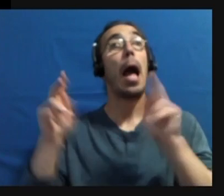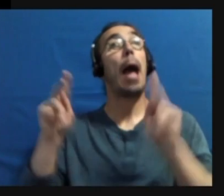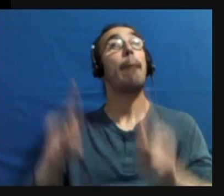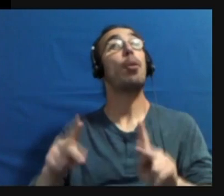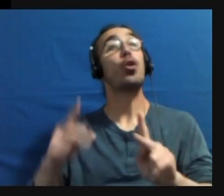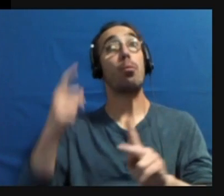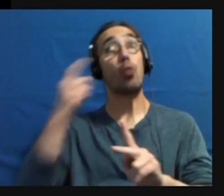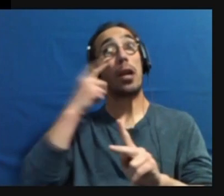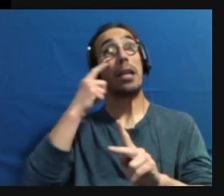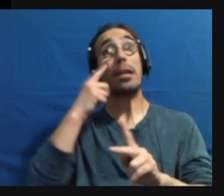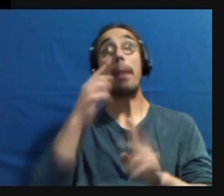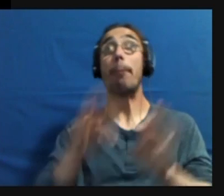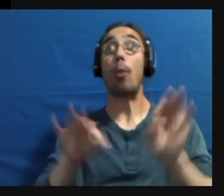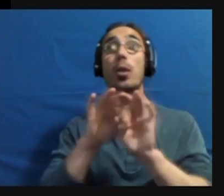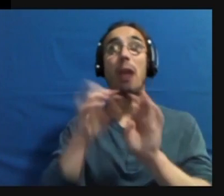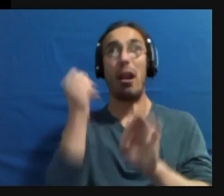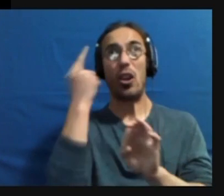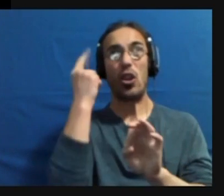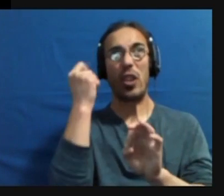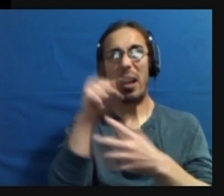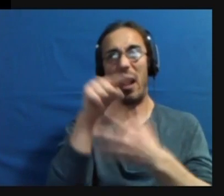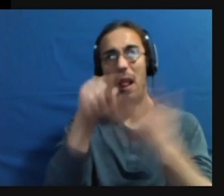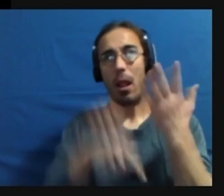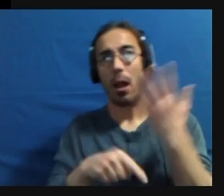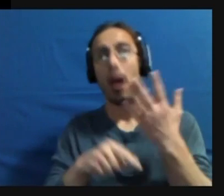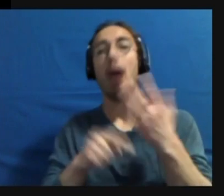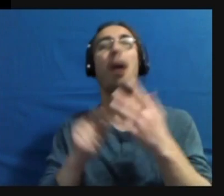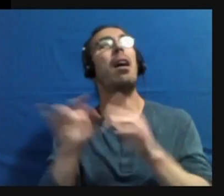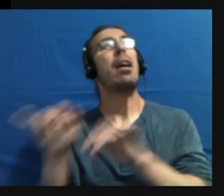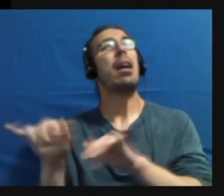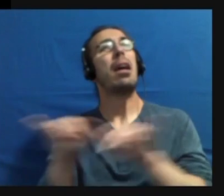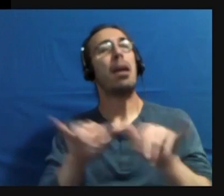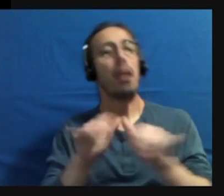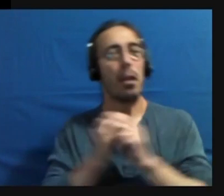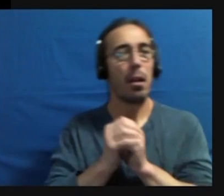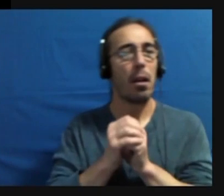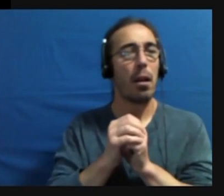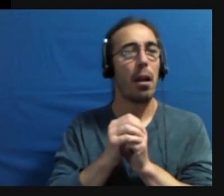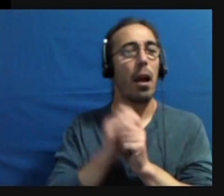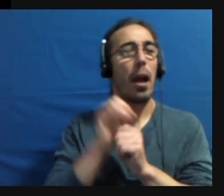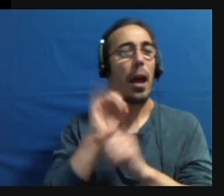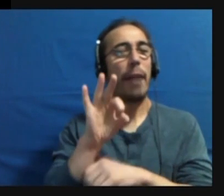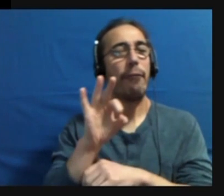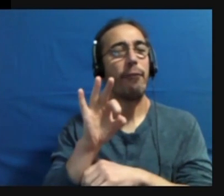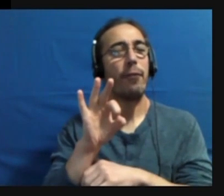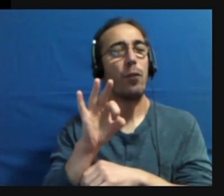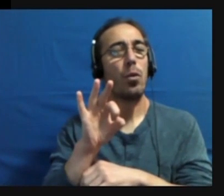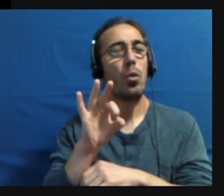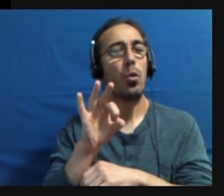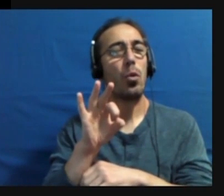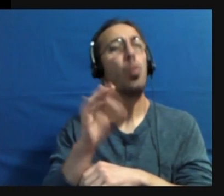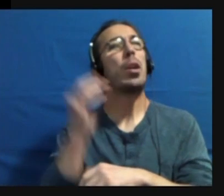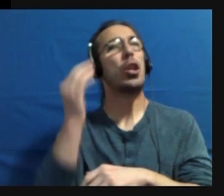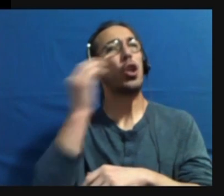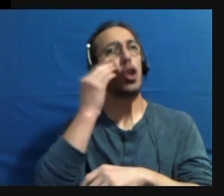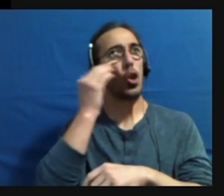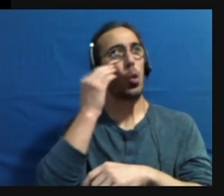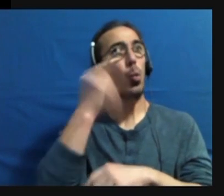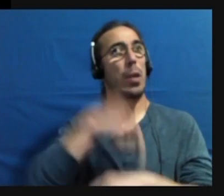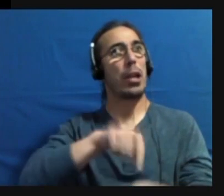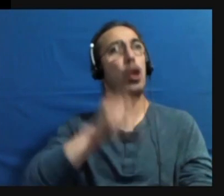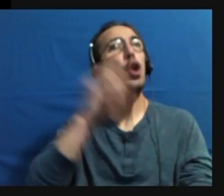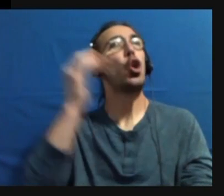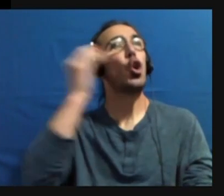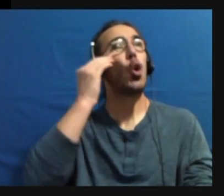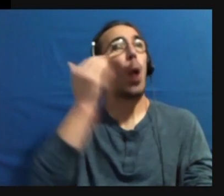interpret. This gets into cognitive load theory. Like if we can recognize that that